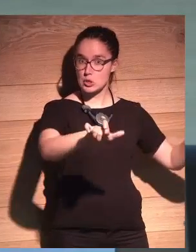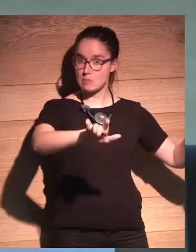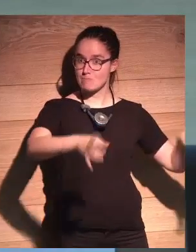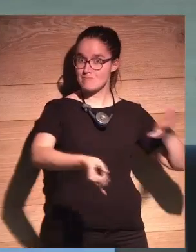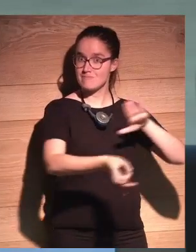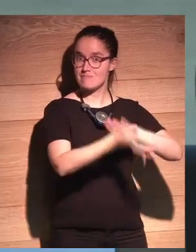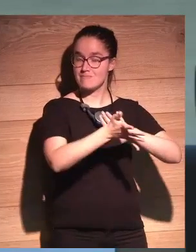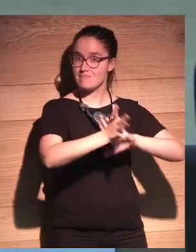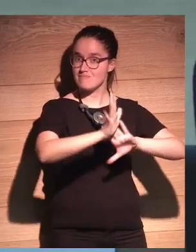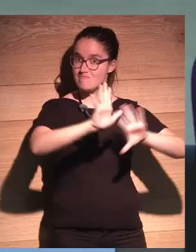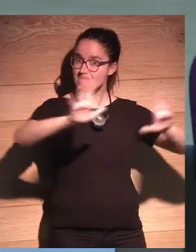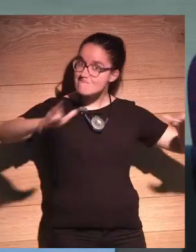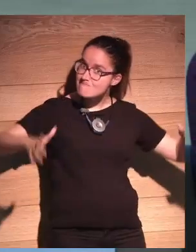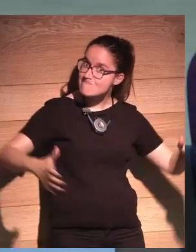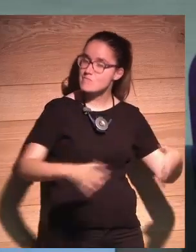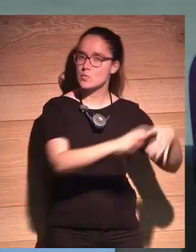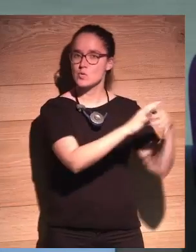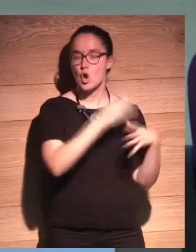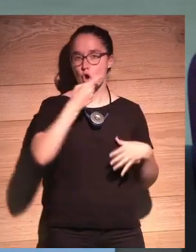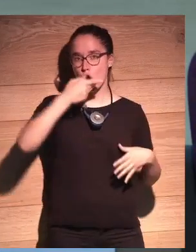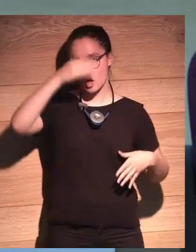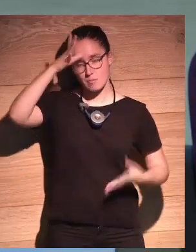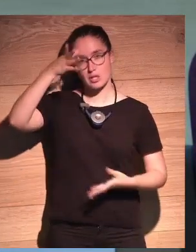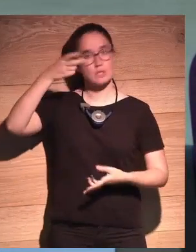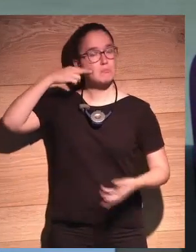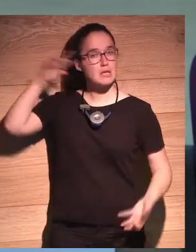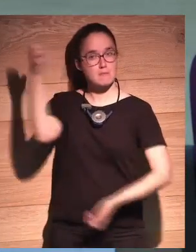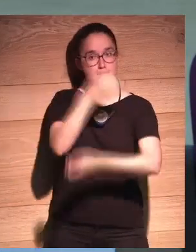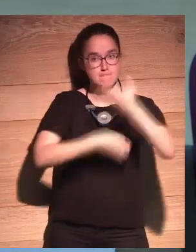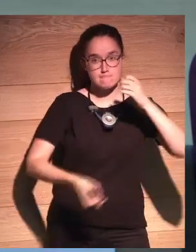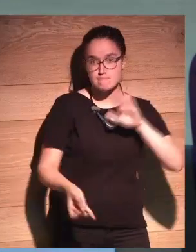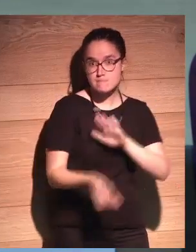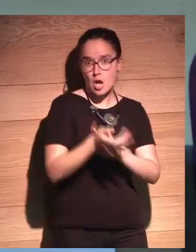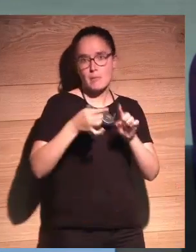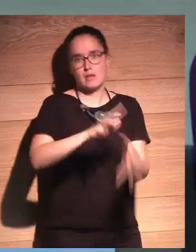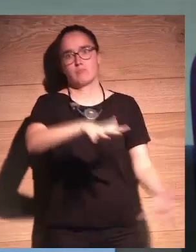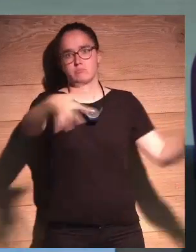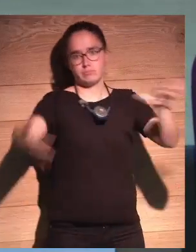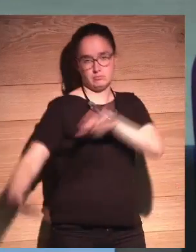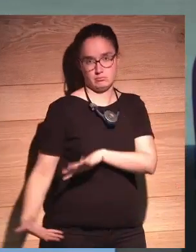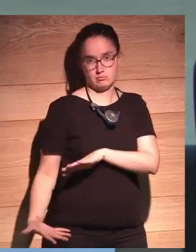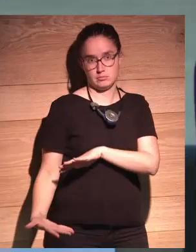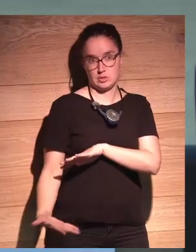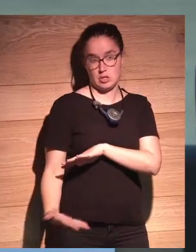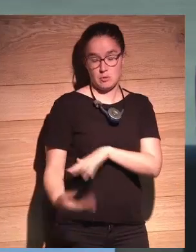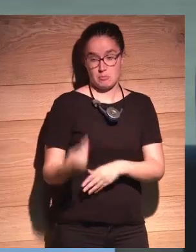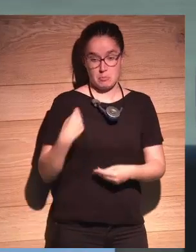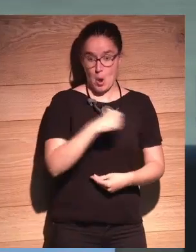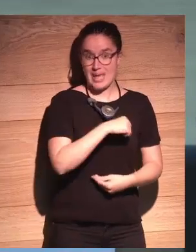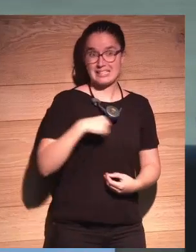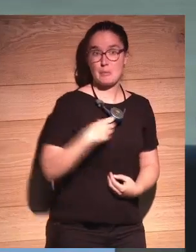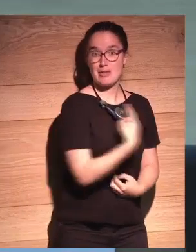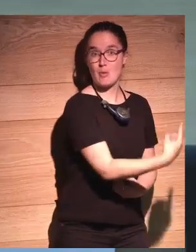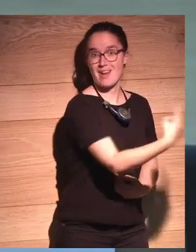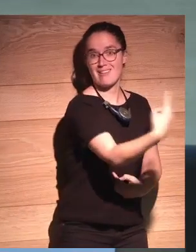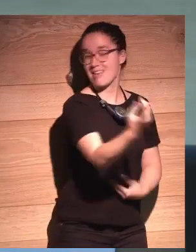an isolated way. It is more about how individuals are going to unite to be